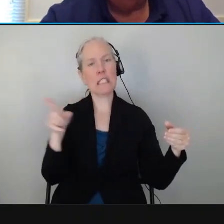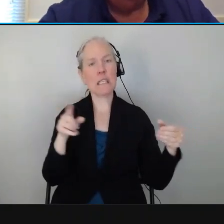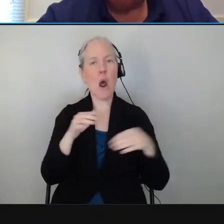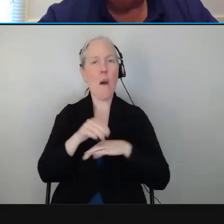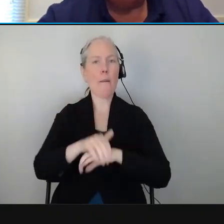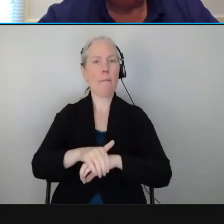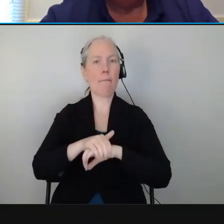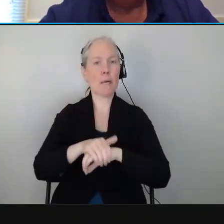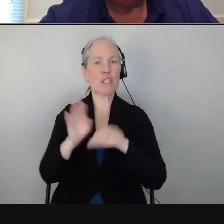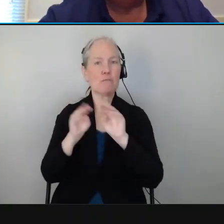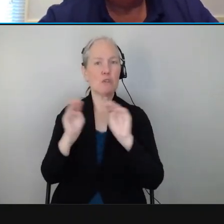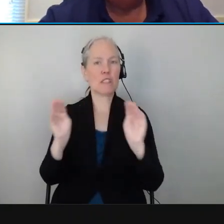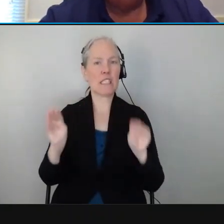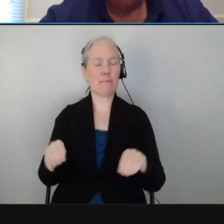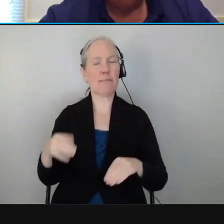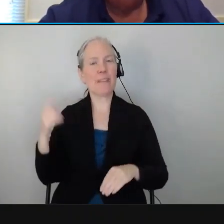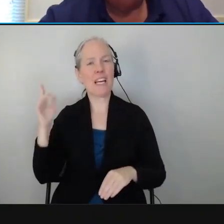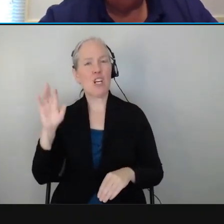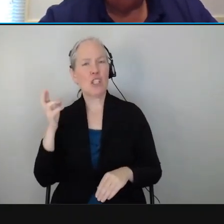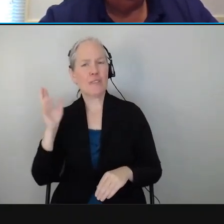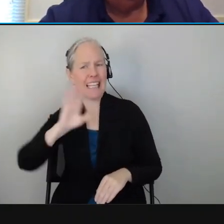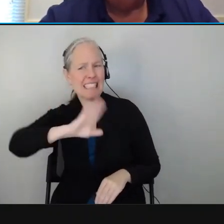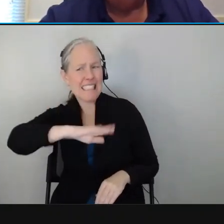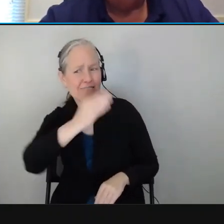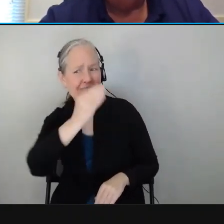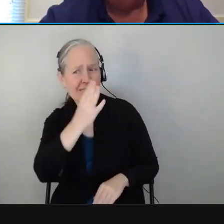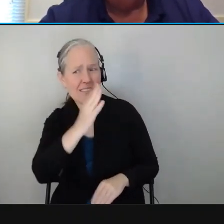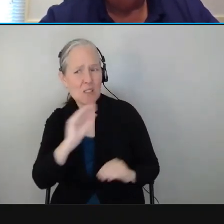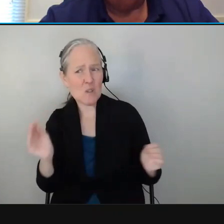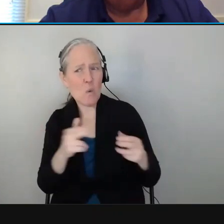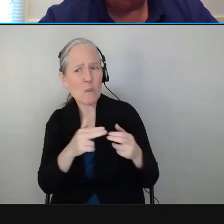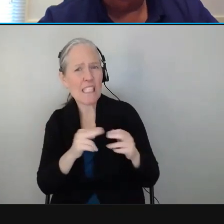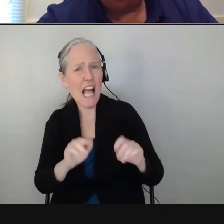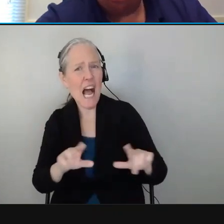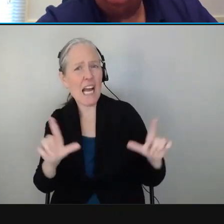You're not? No. Okay, I'm sorry.